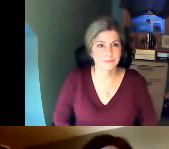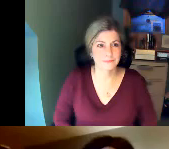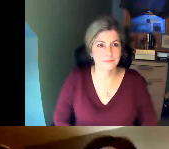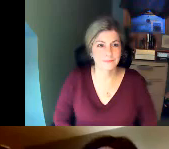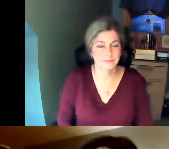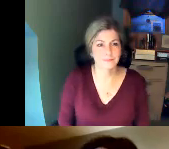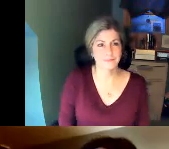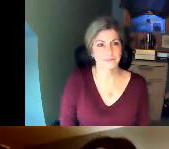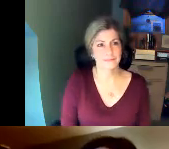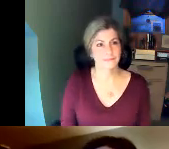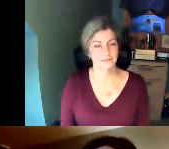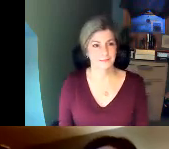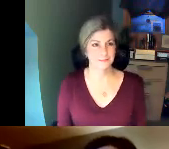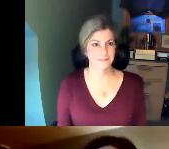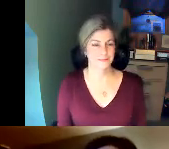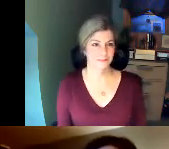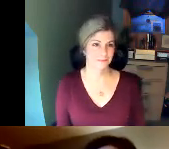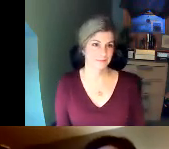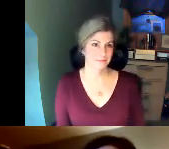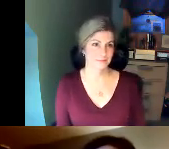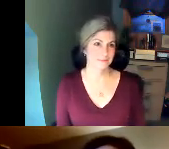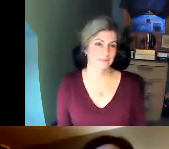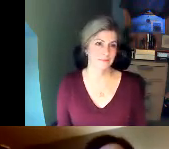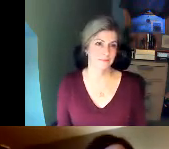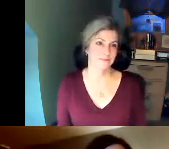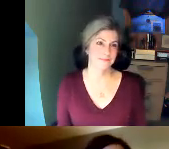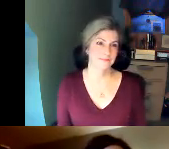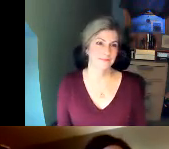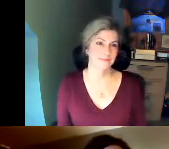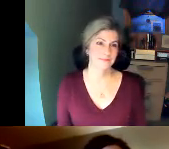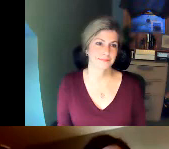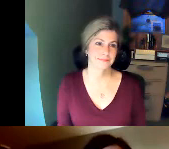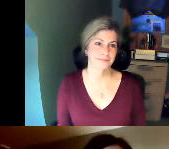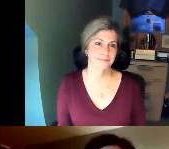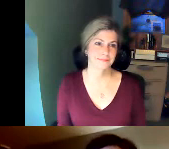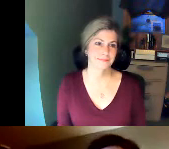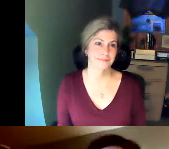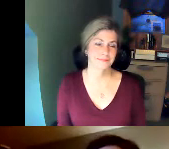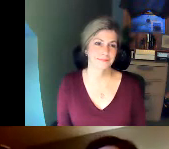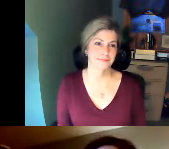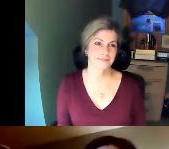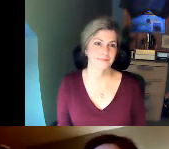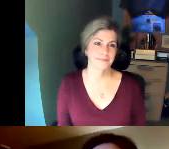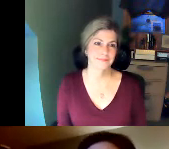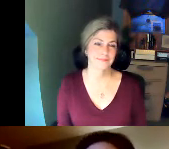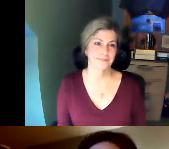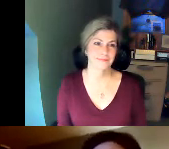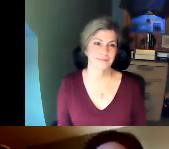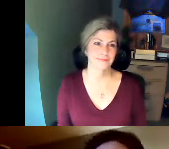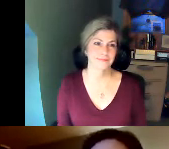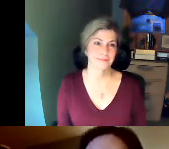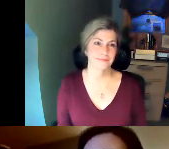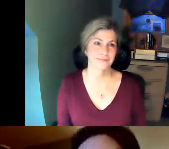that I have learned along the way that are important, that kind of made it go a little bit easier for me and for